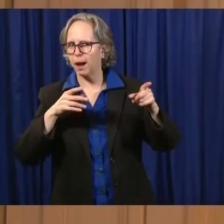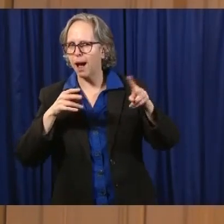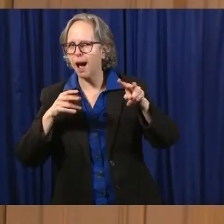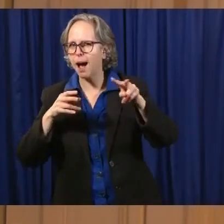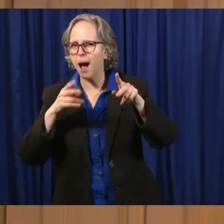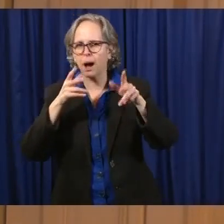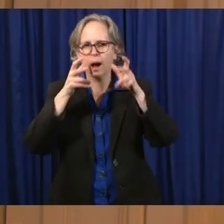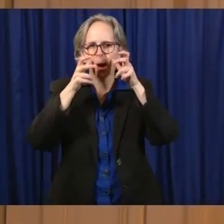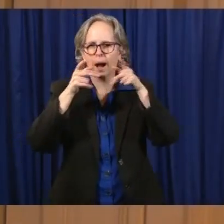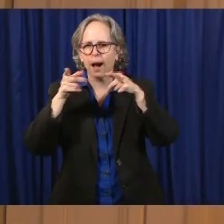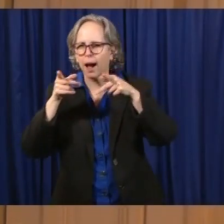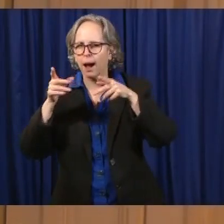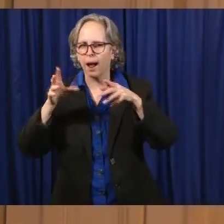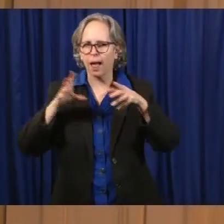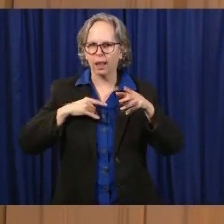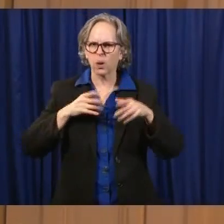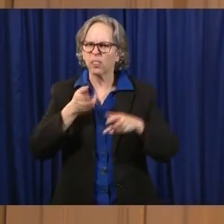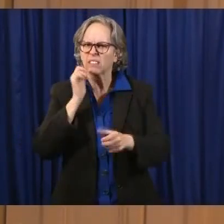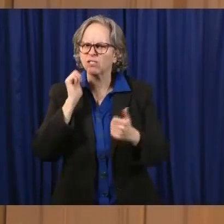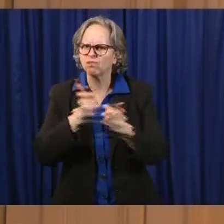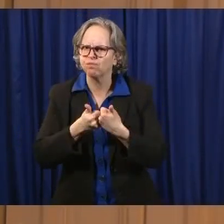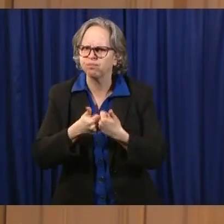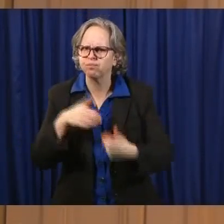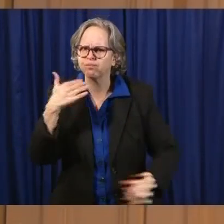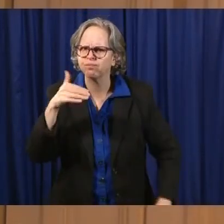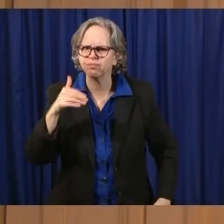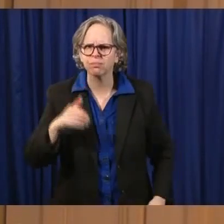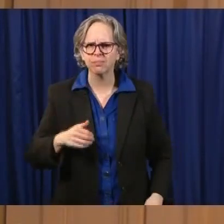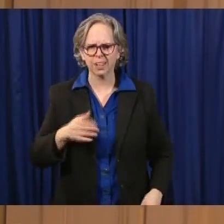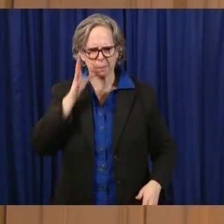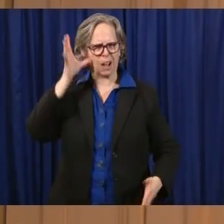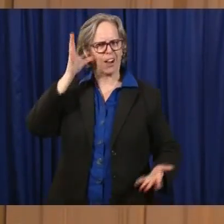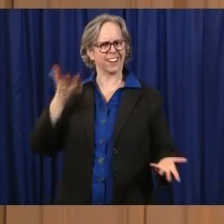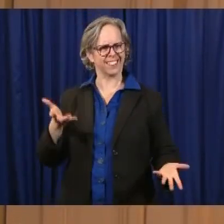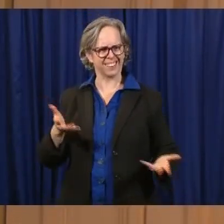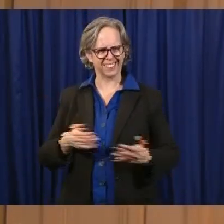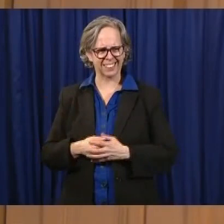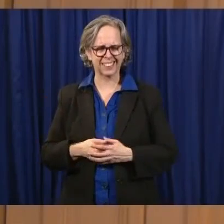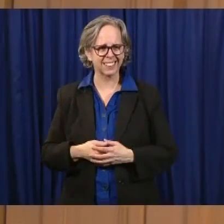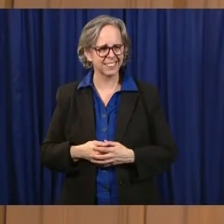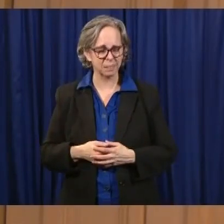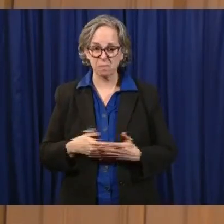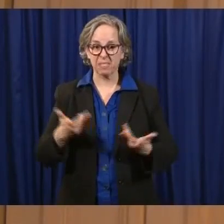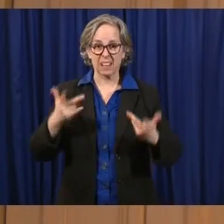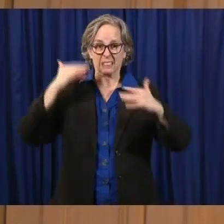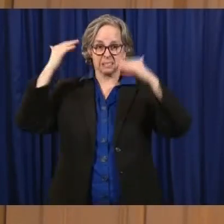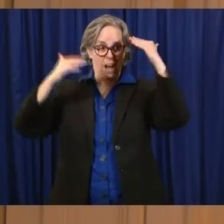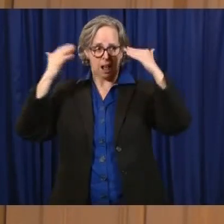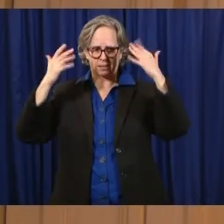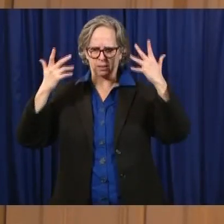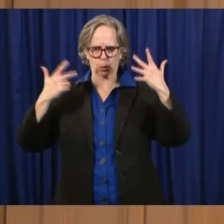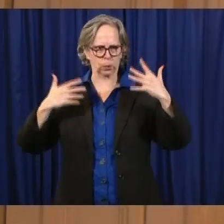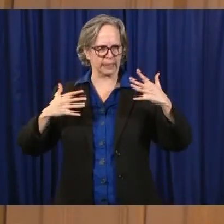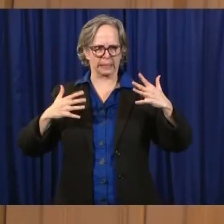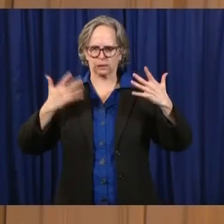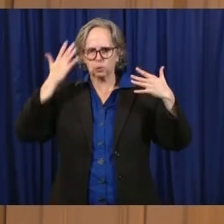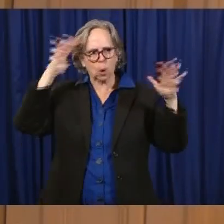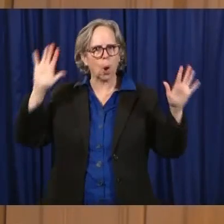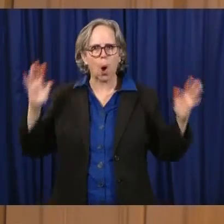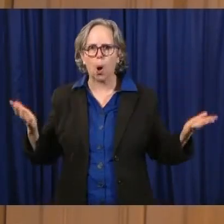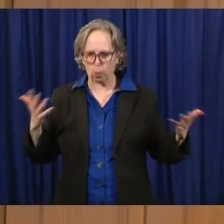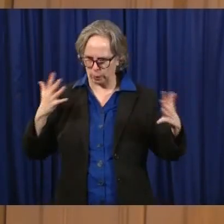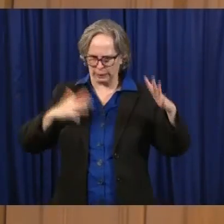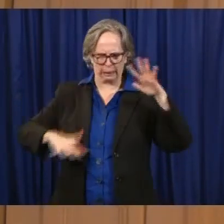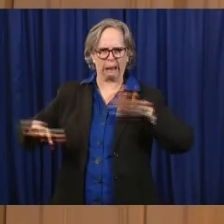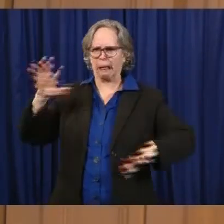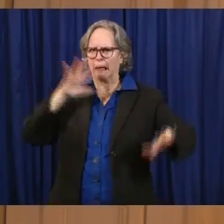all of us. And all the while, we don't know exactly ourselves